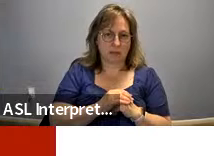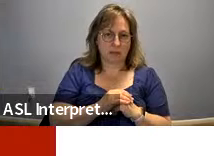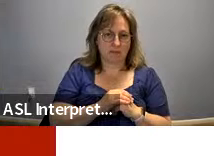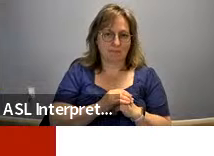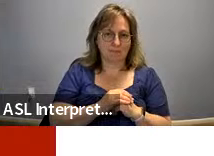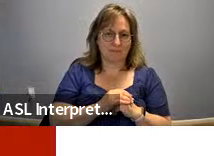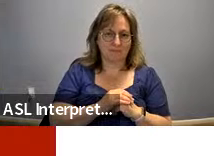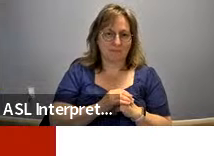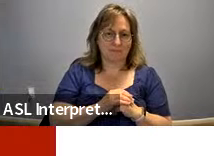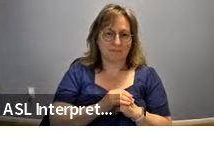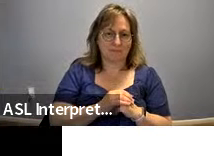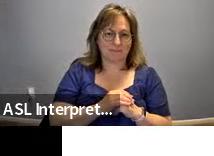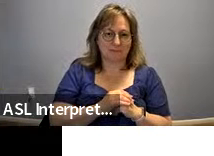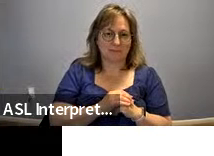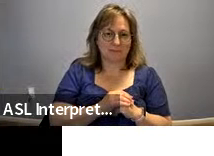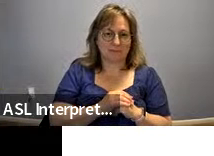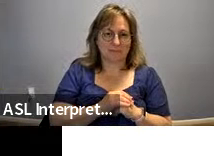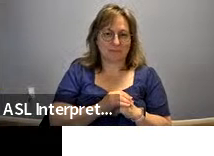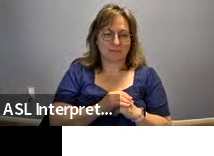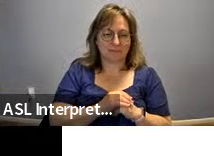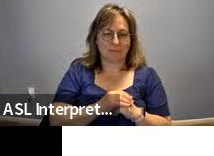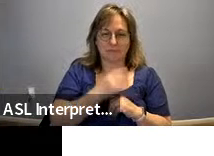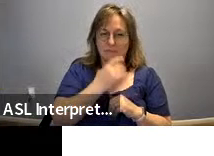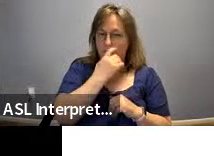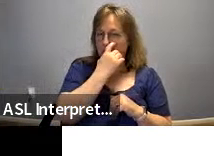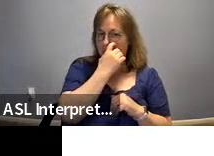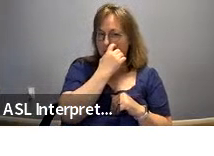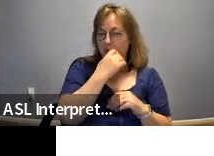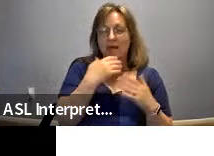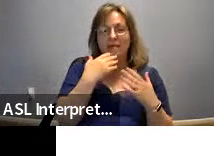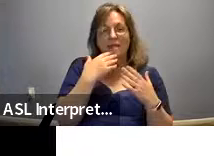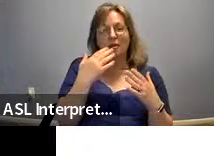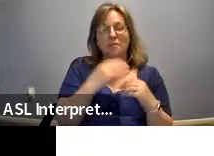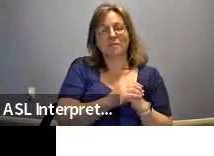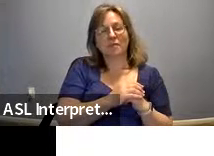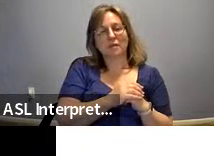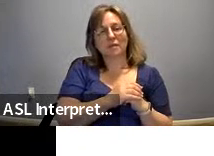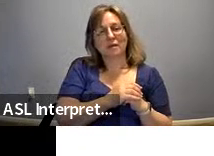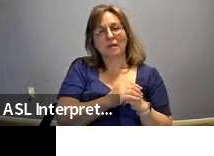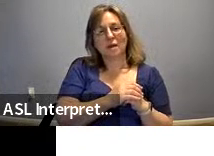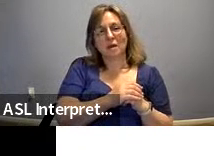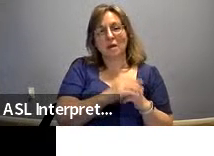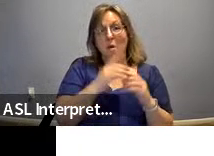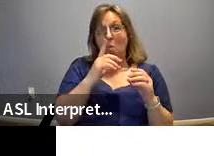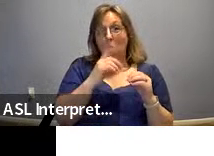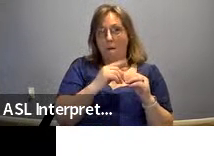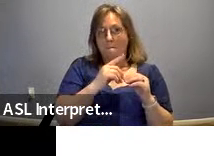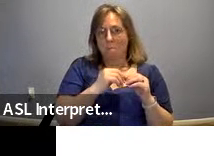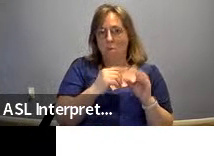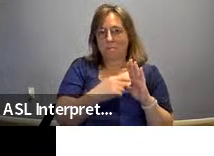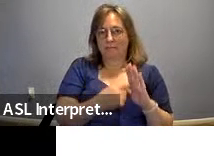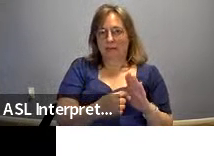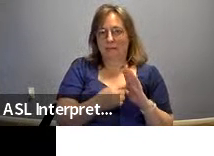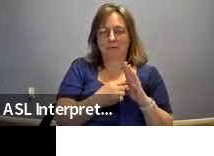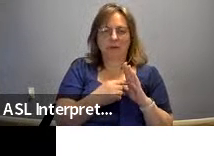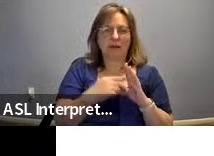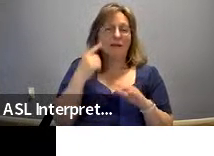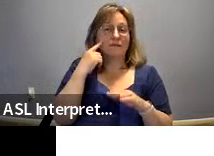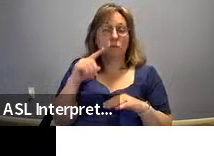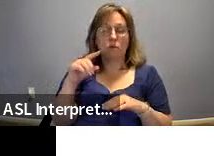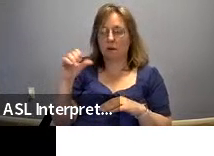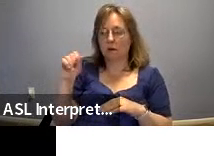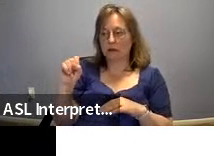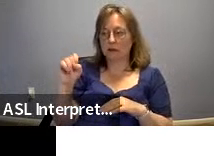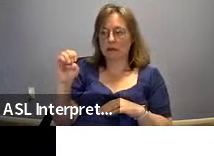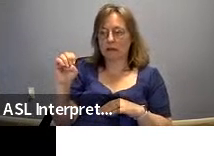Excellent. Hello and welcome. Thank you. So one more demo, and it's on the Seesaw